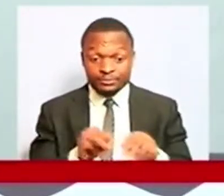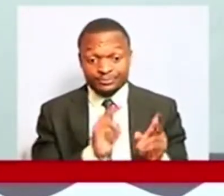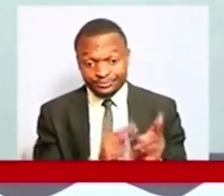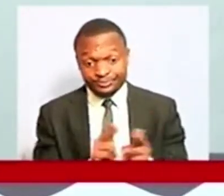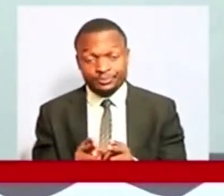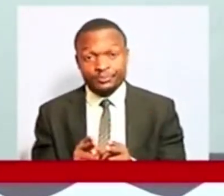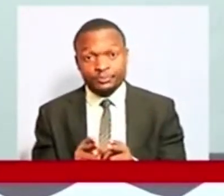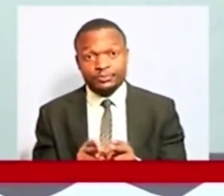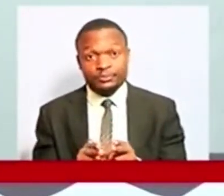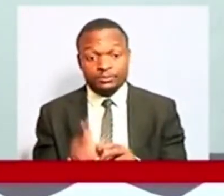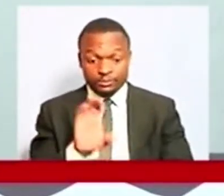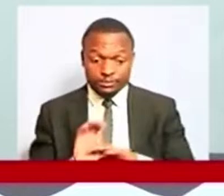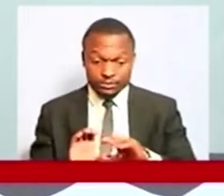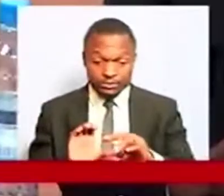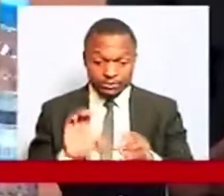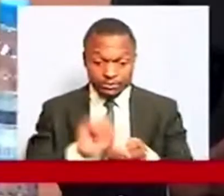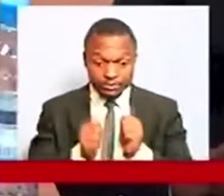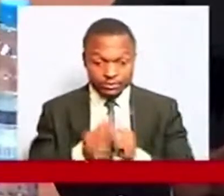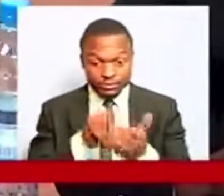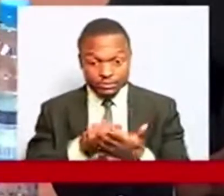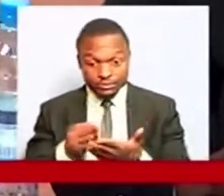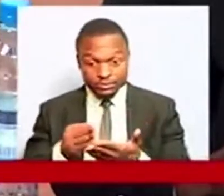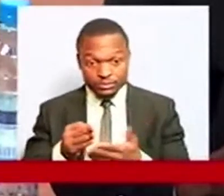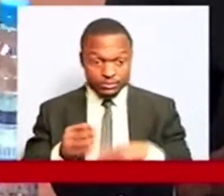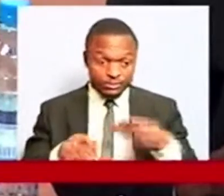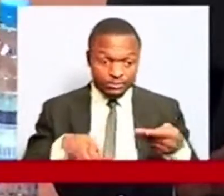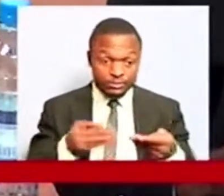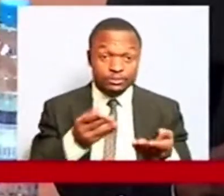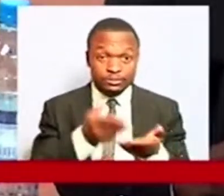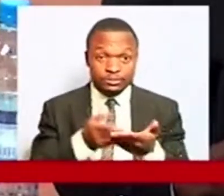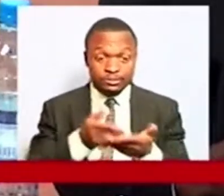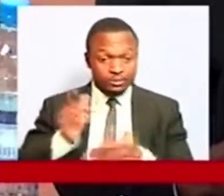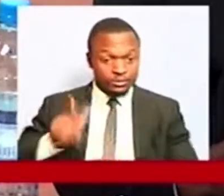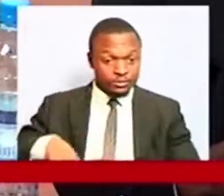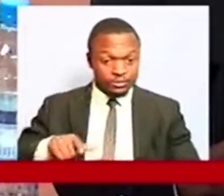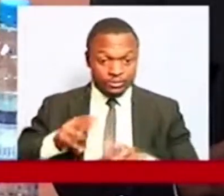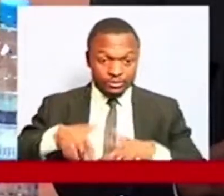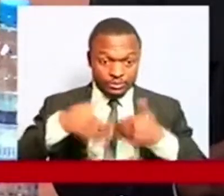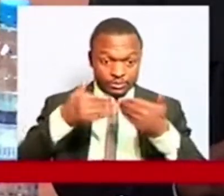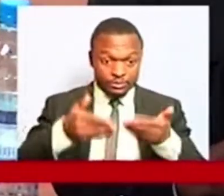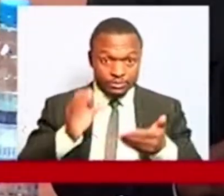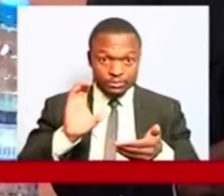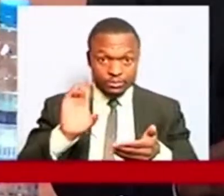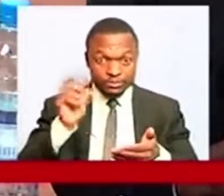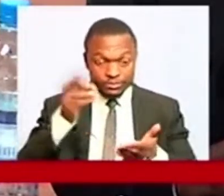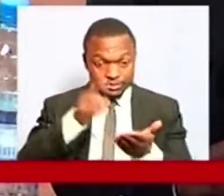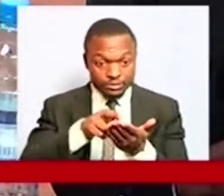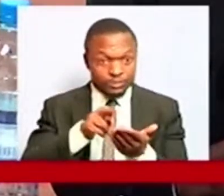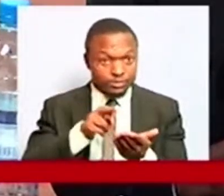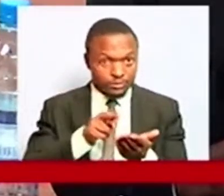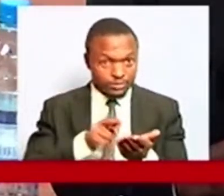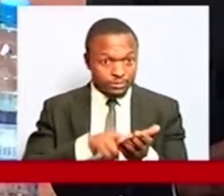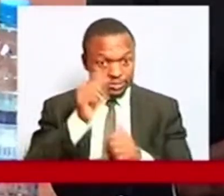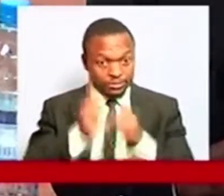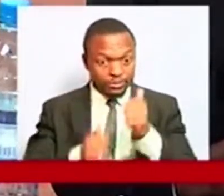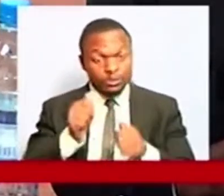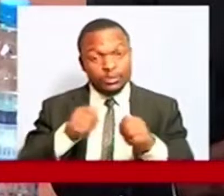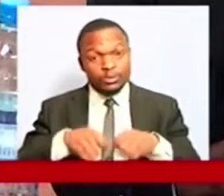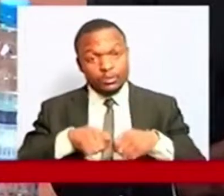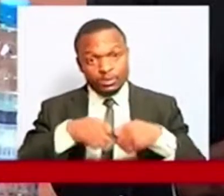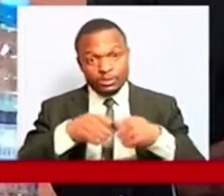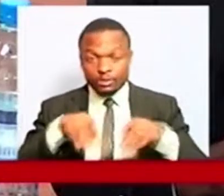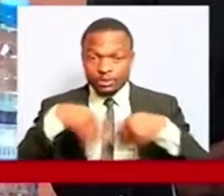response on the cause of query, failure to spend. This was a delay in the issuance of the CDF guidelines, which were launched in